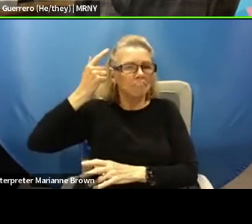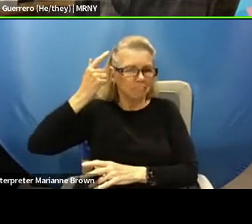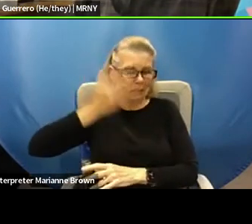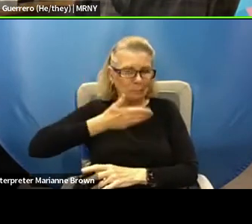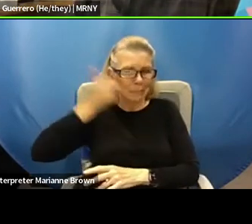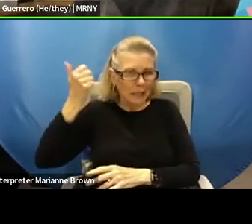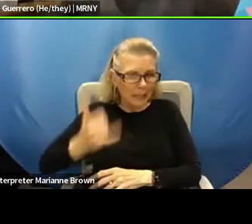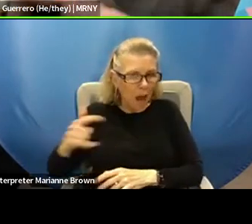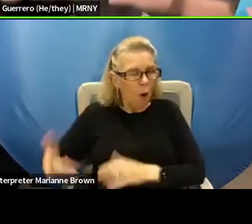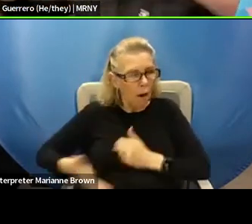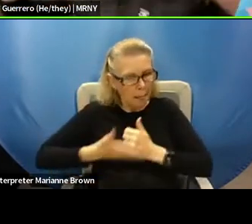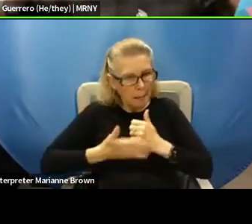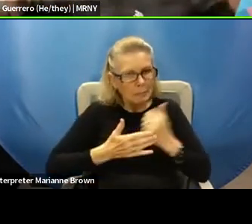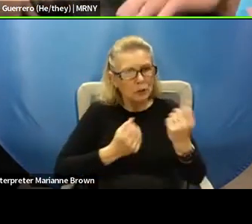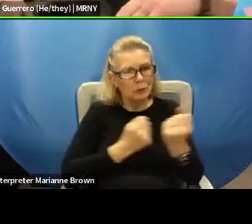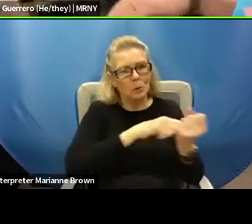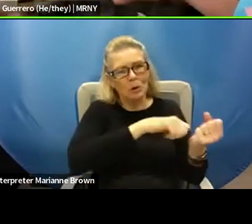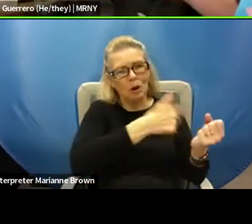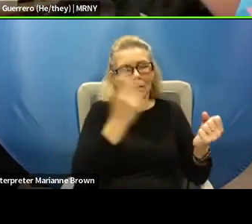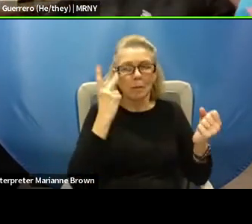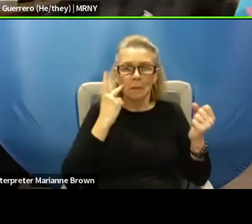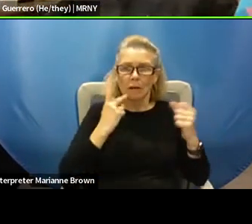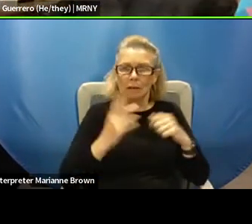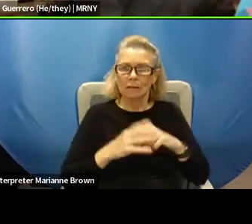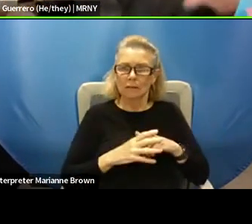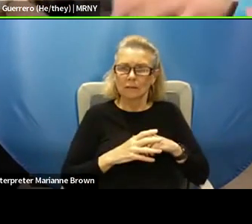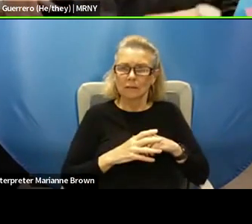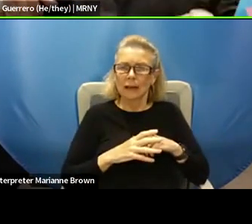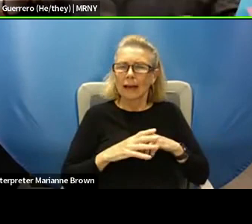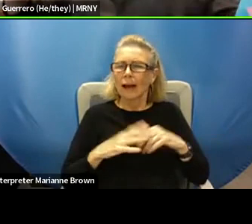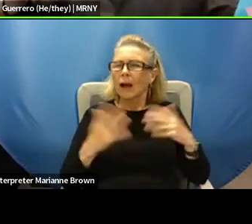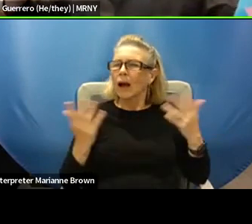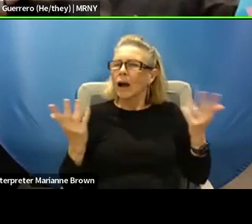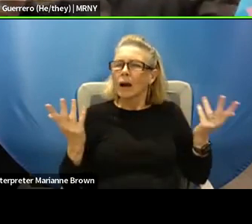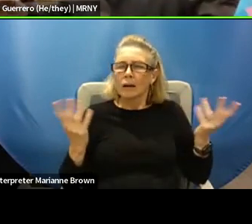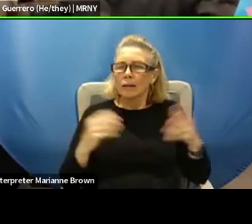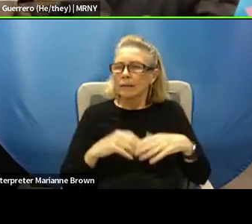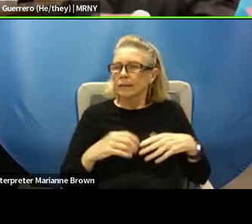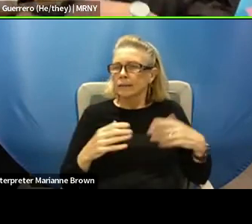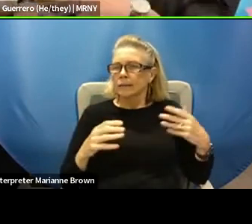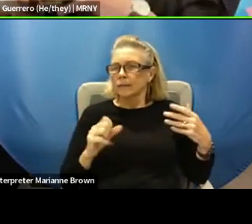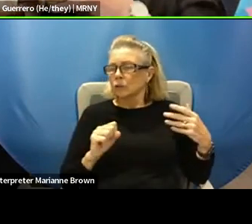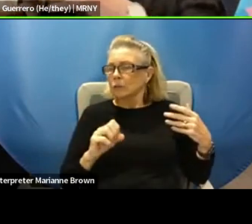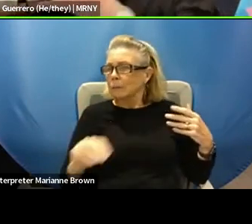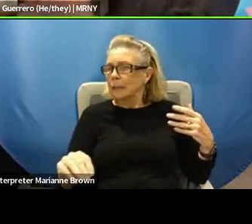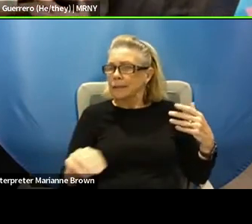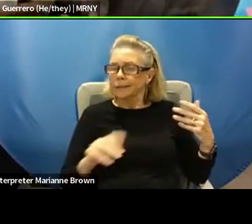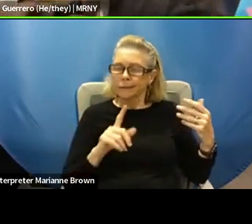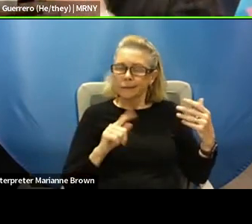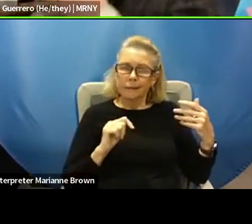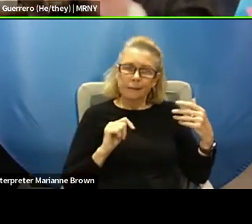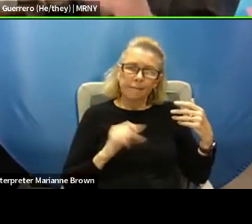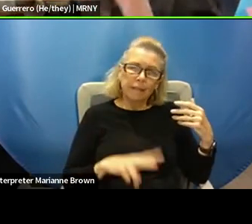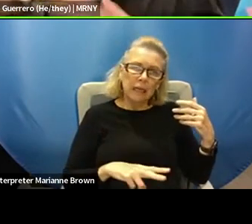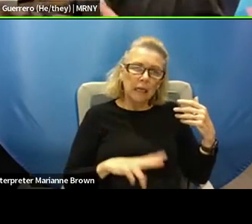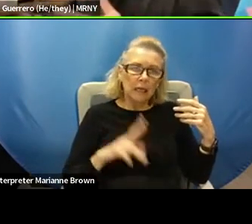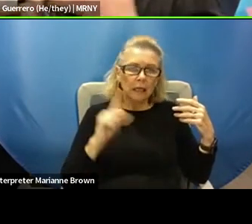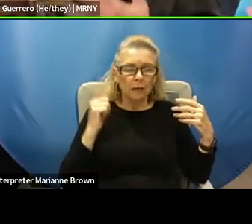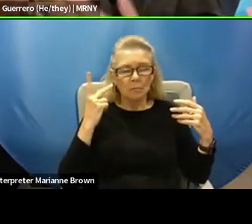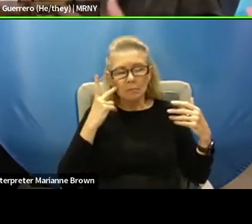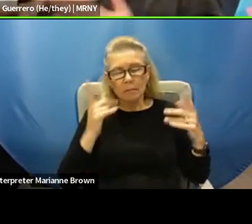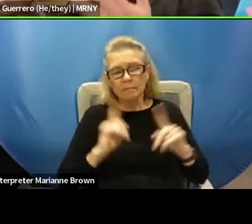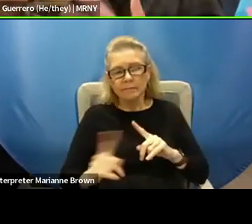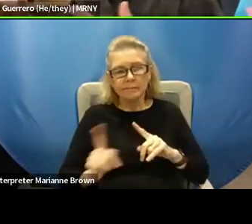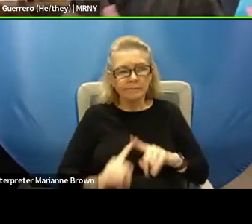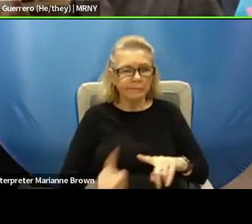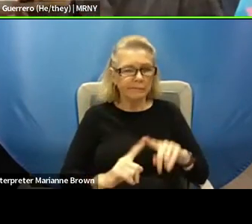there are, if throughout, like in media, in TV, or in politics, in many different places,